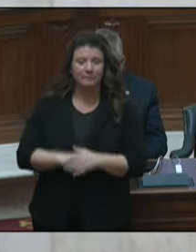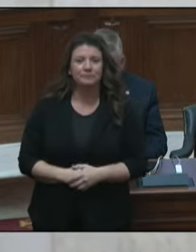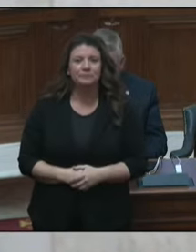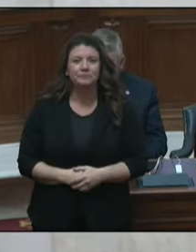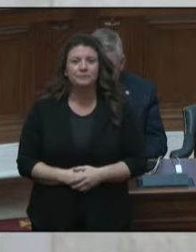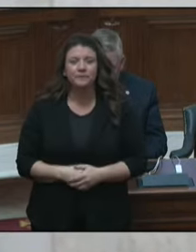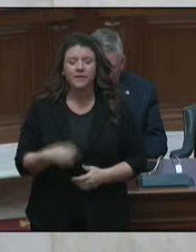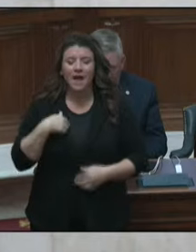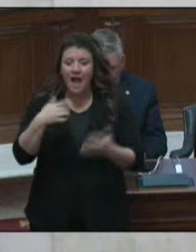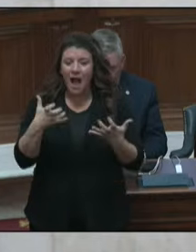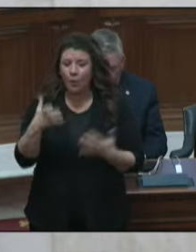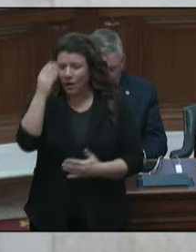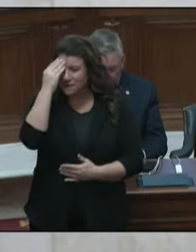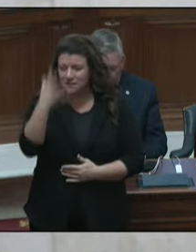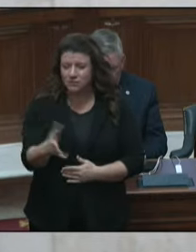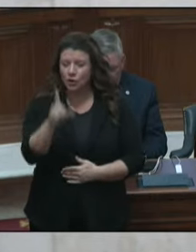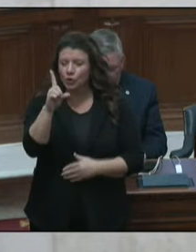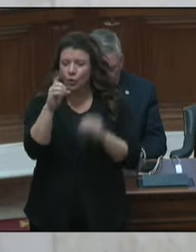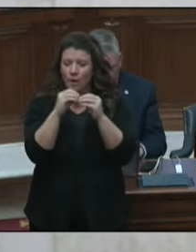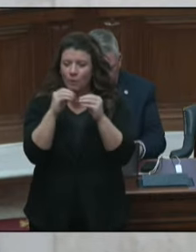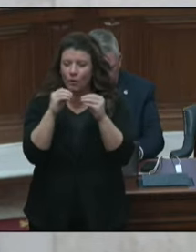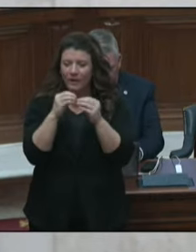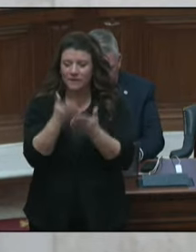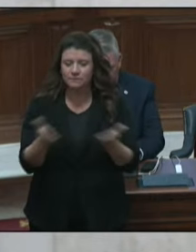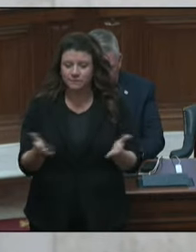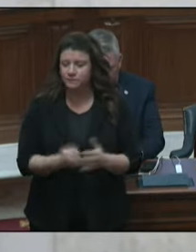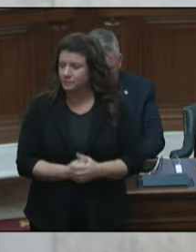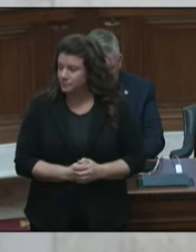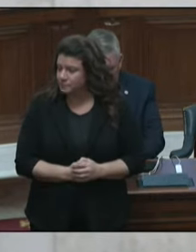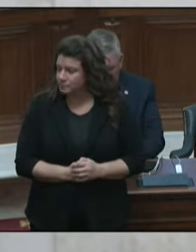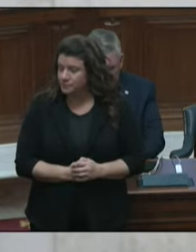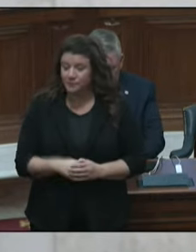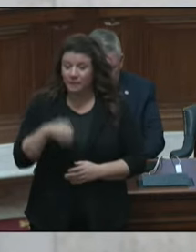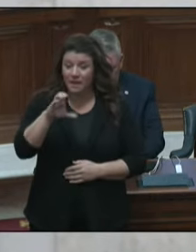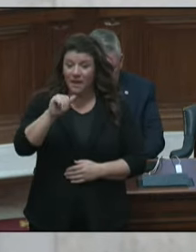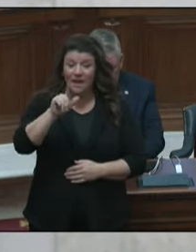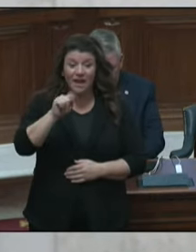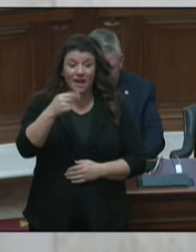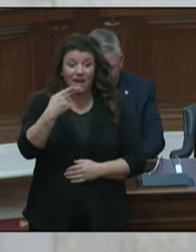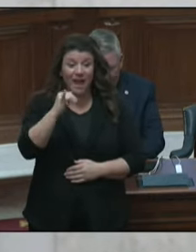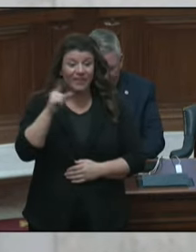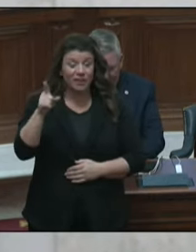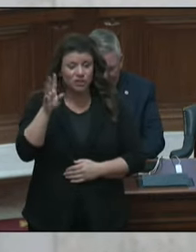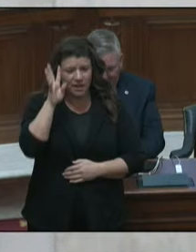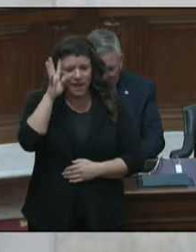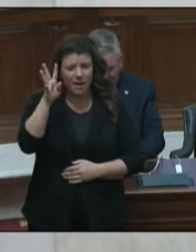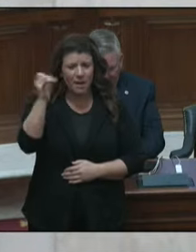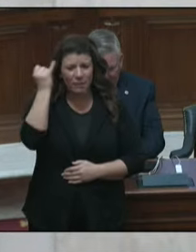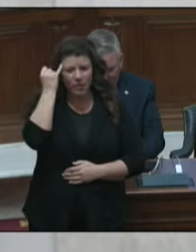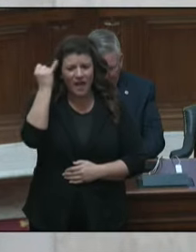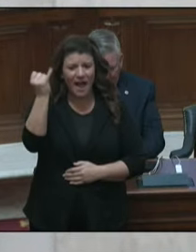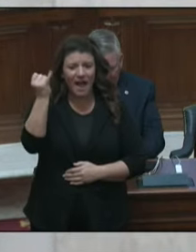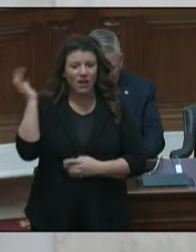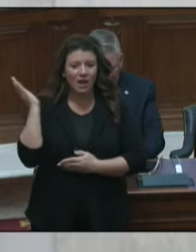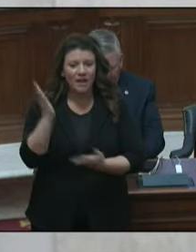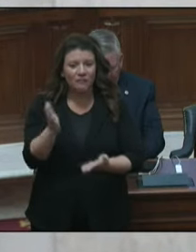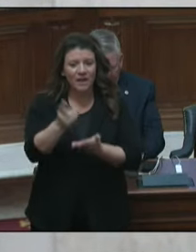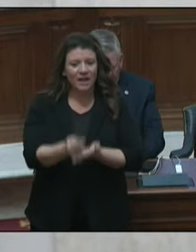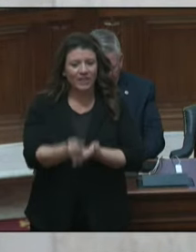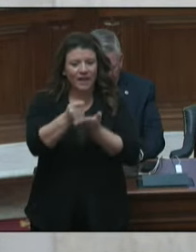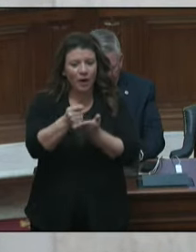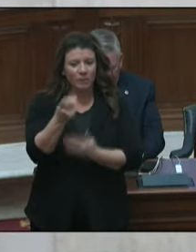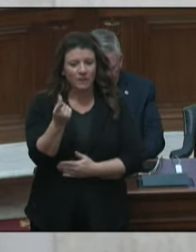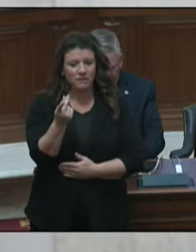I would like to tell you just one more thing real quick. Kathy came up with the idea of bringing therapy dogs